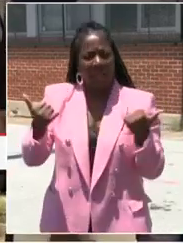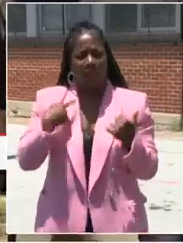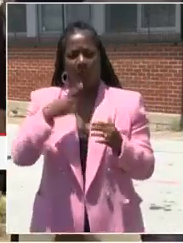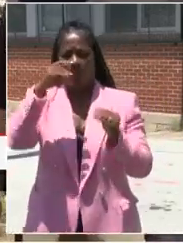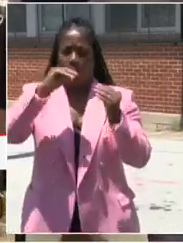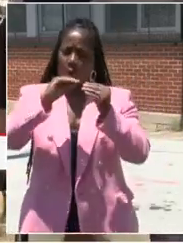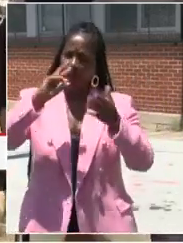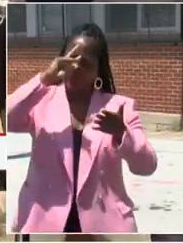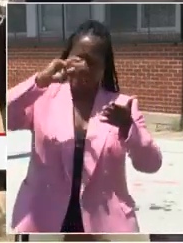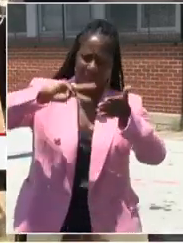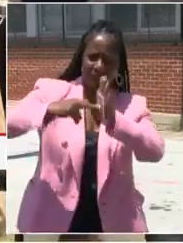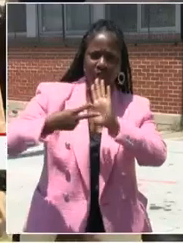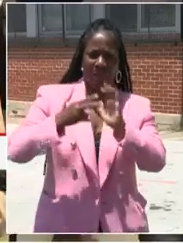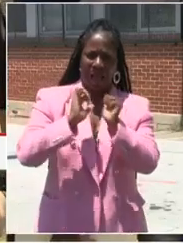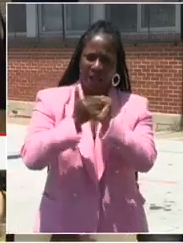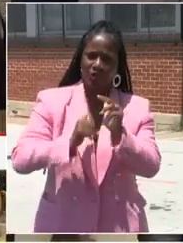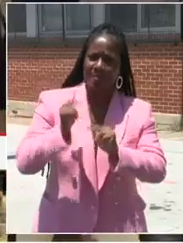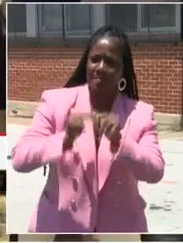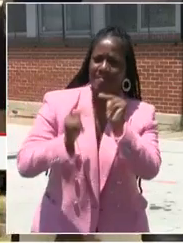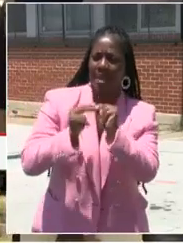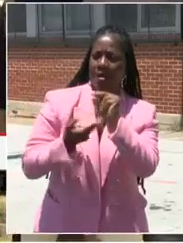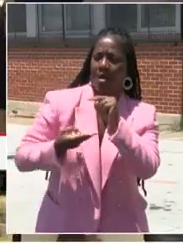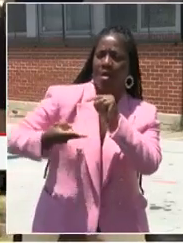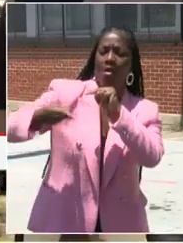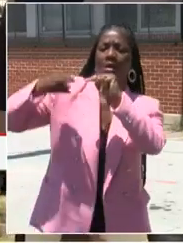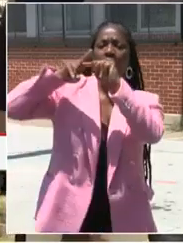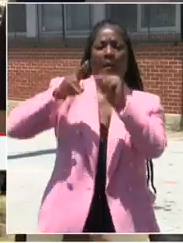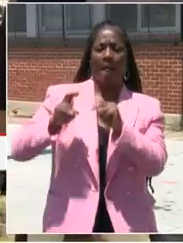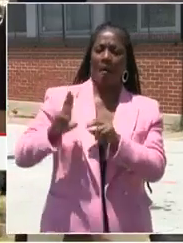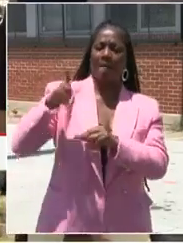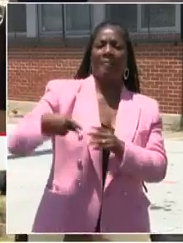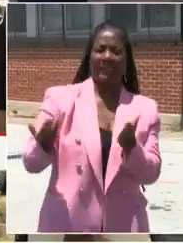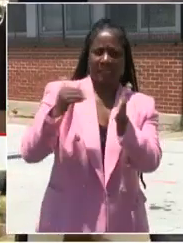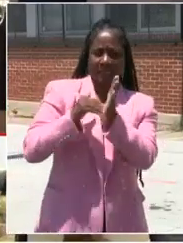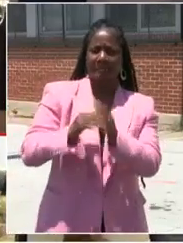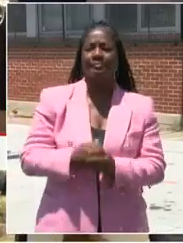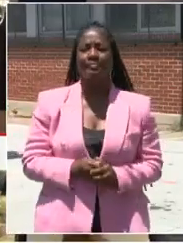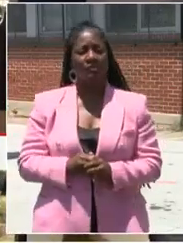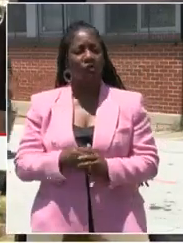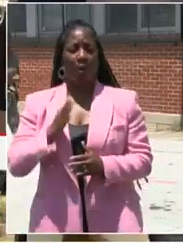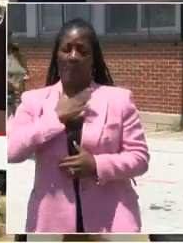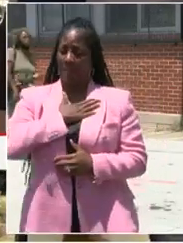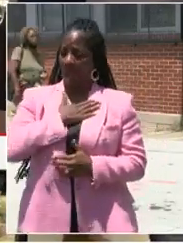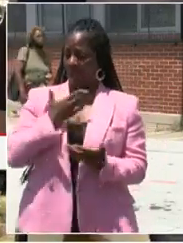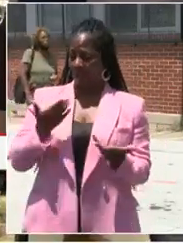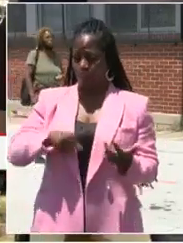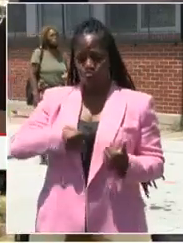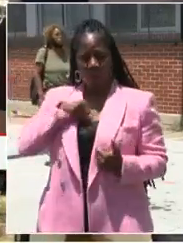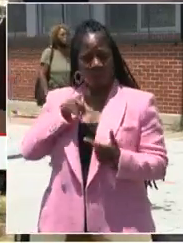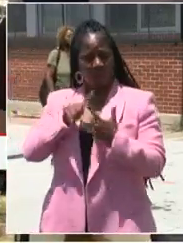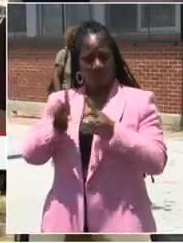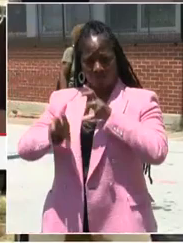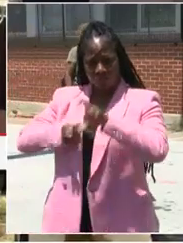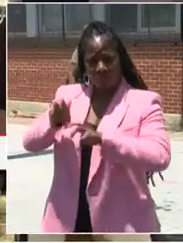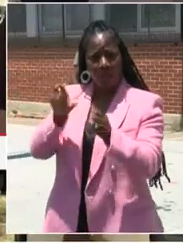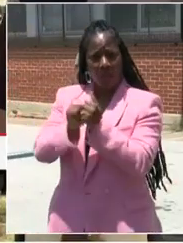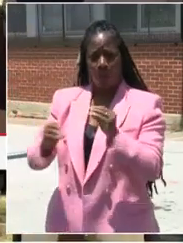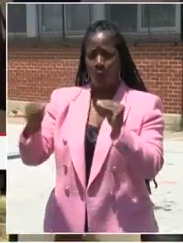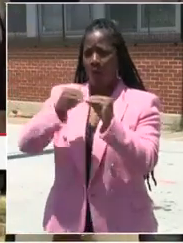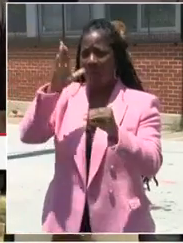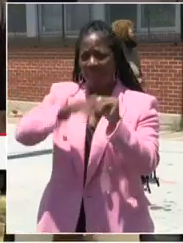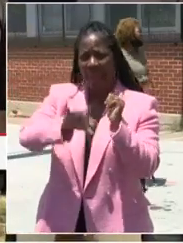that back up. In our most recent budget, I'm very proud that we invested more than $80 million